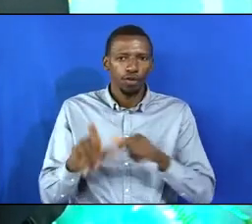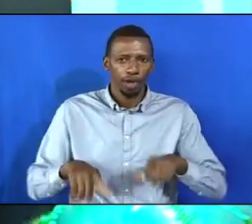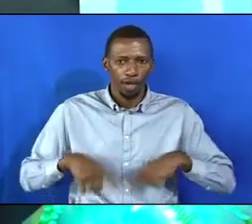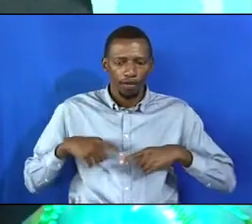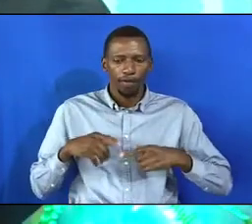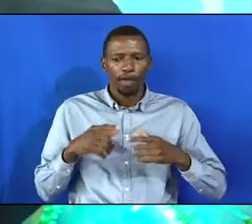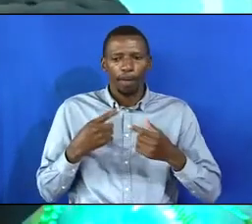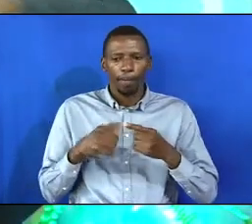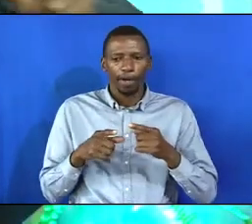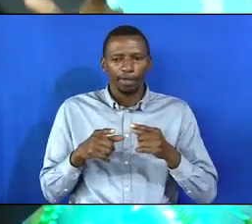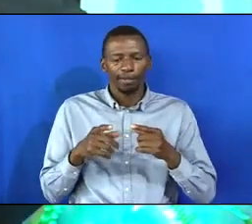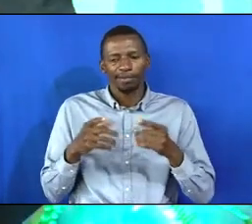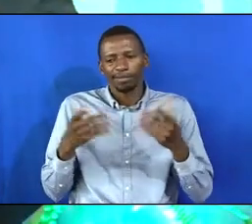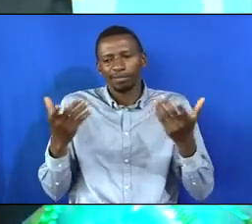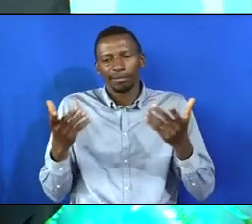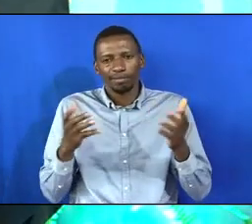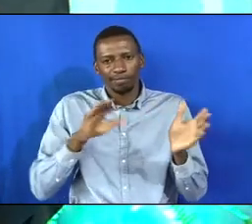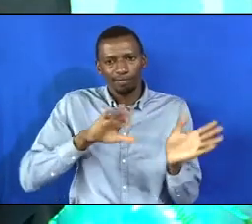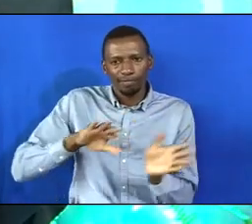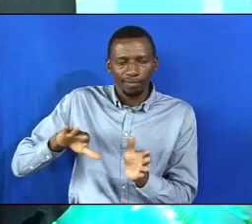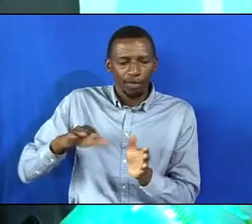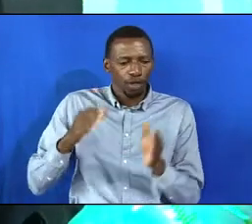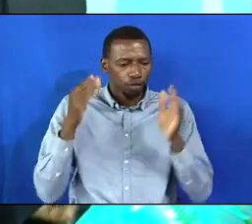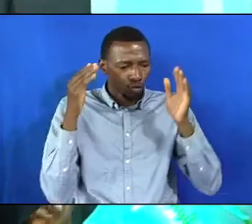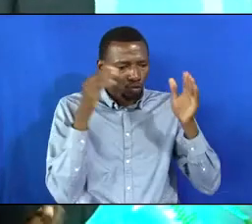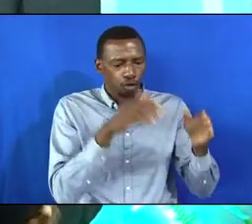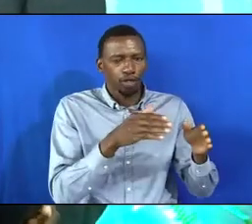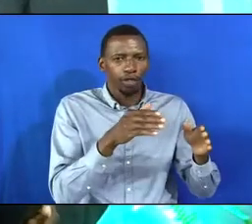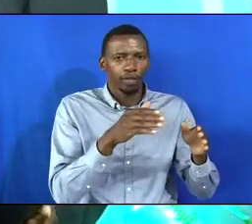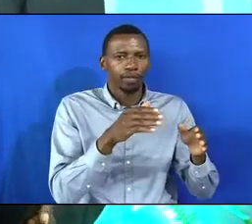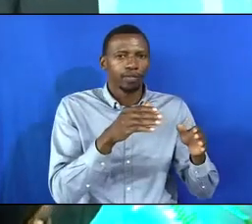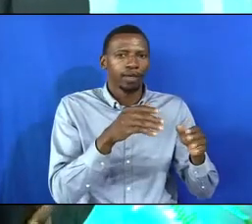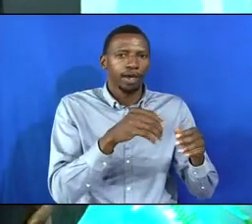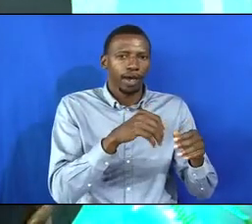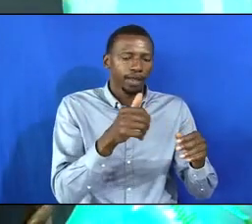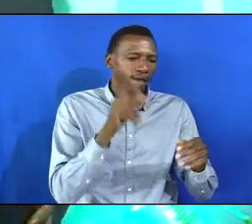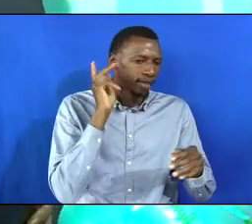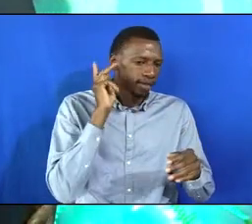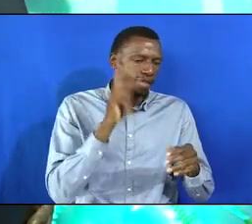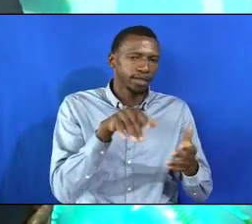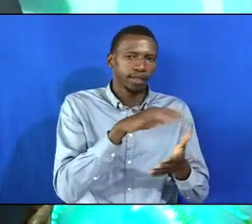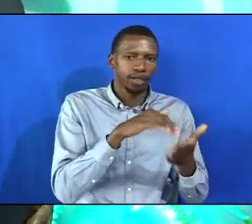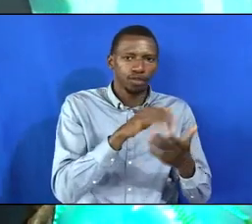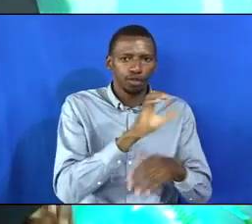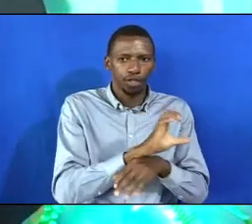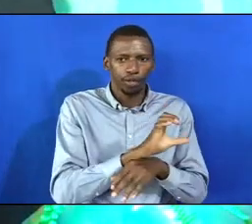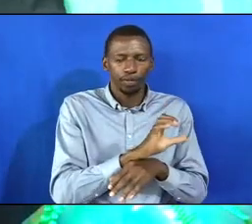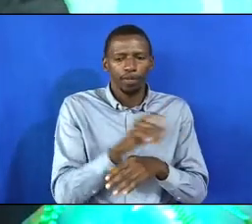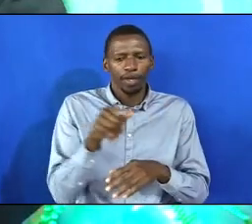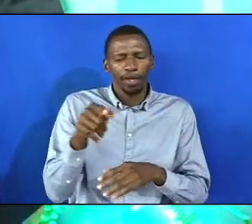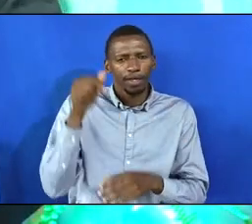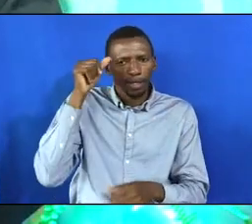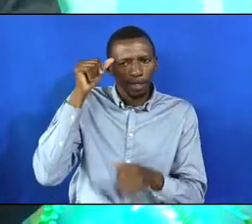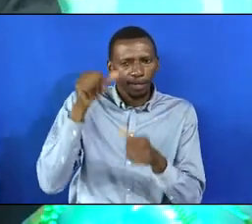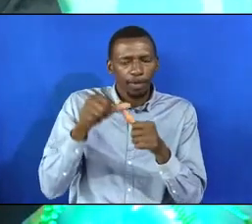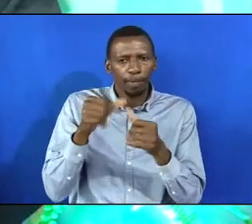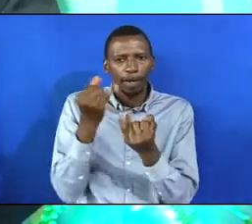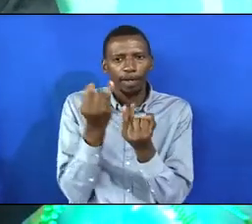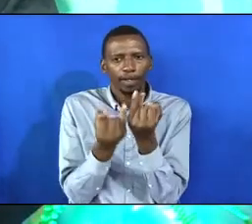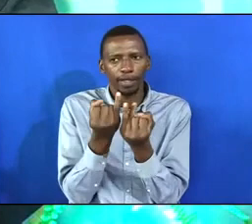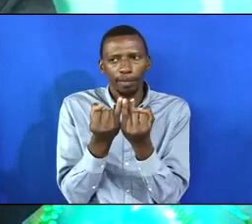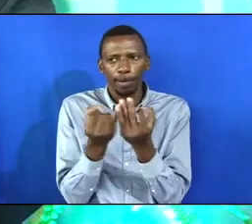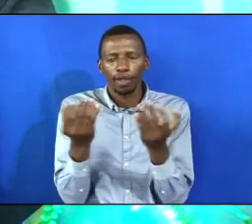Central. When they announced the 10 days of prayer, he remembered a Sabbath where we did praying